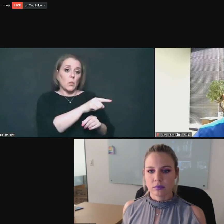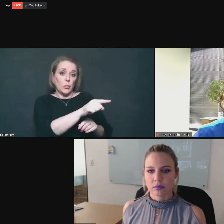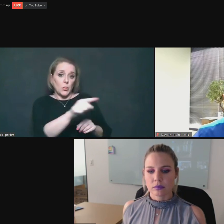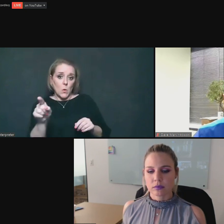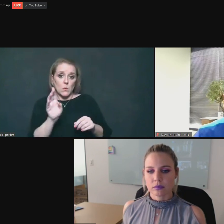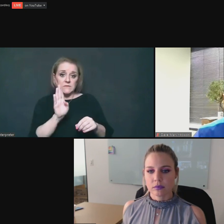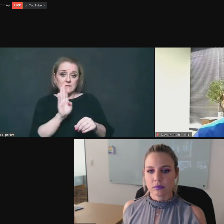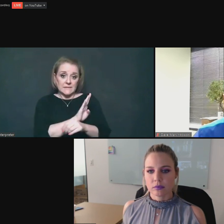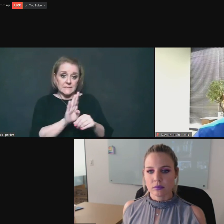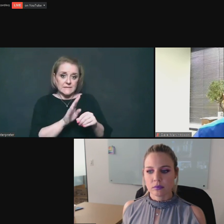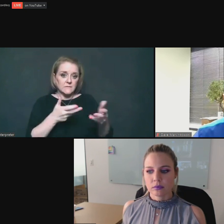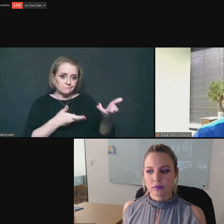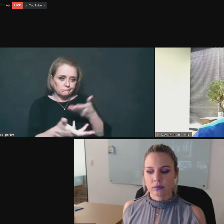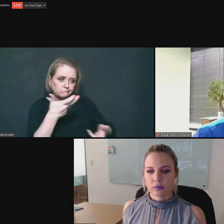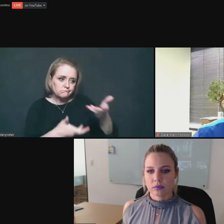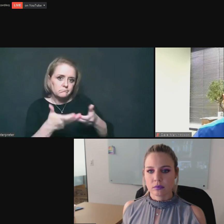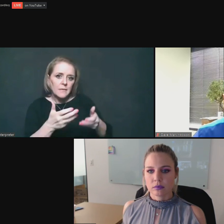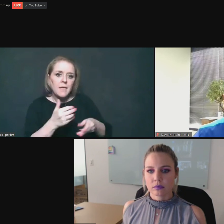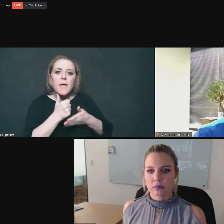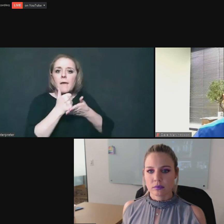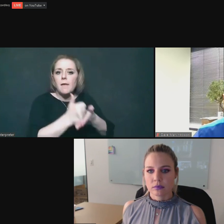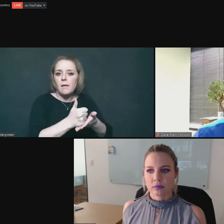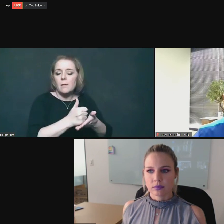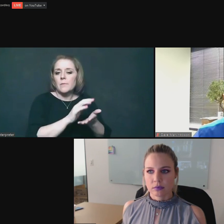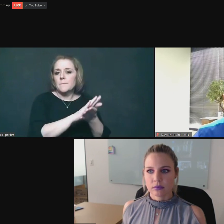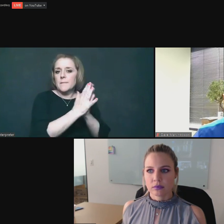Lubbock Safe certified as they open.